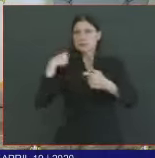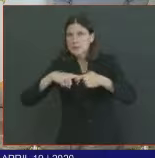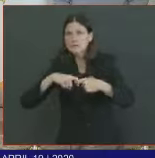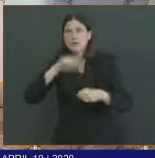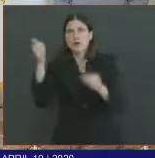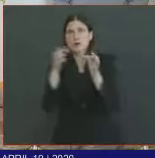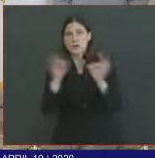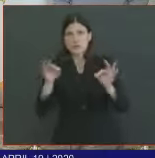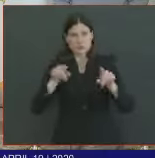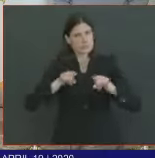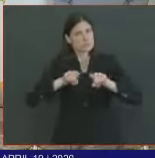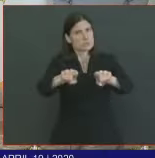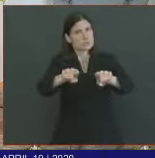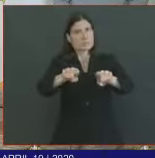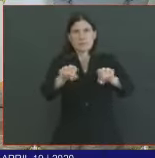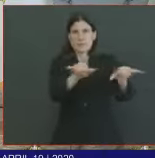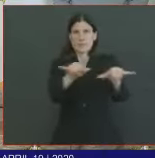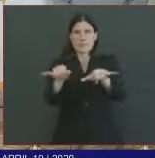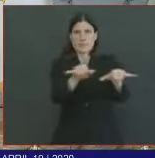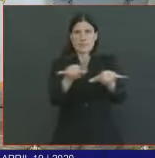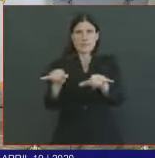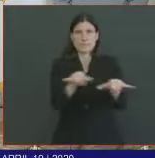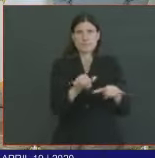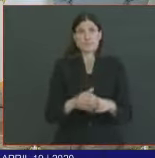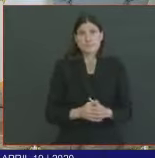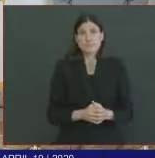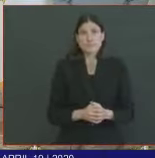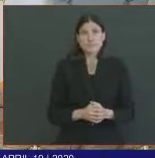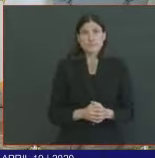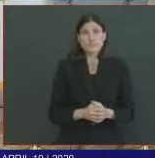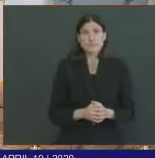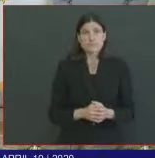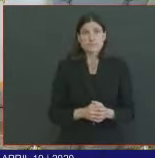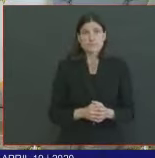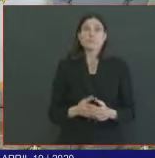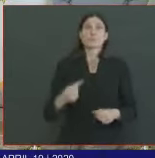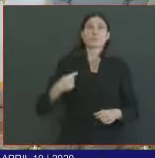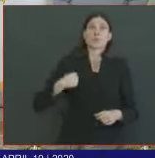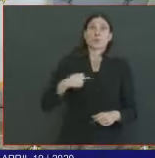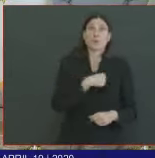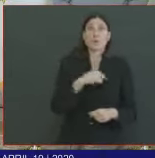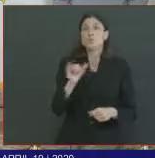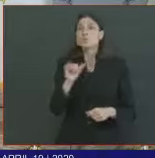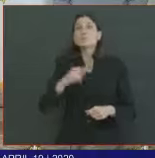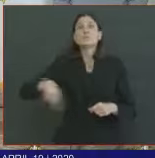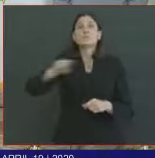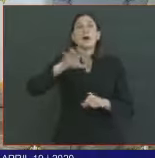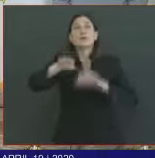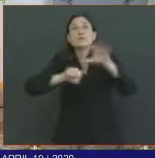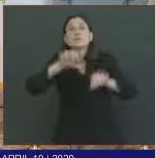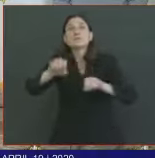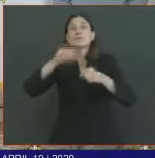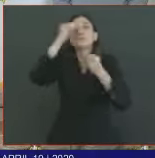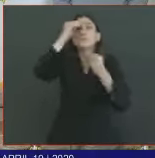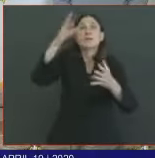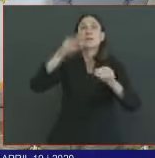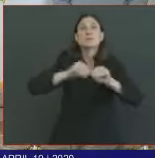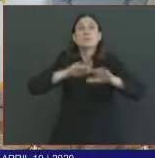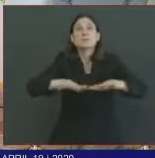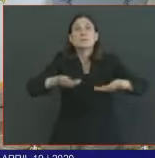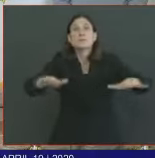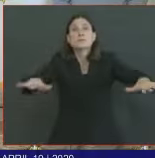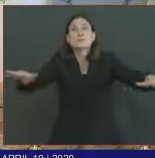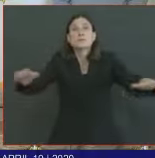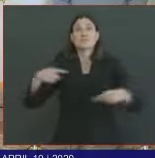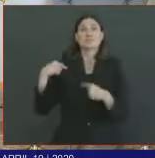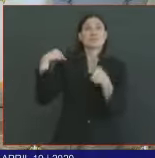is in an effort to increase our outreach and our public education message, we'll be embarking